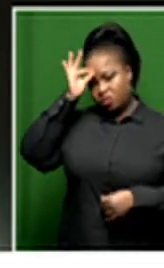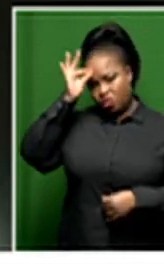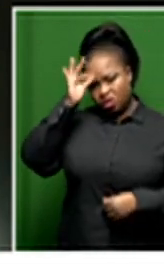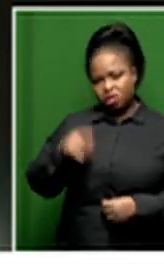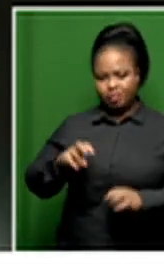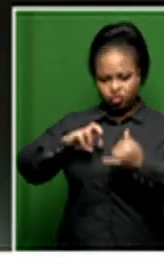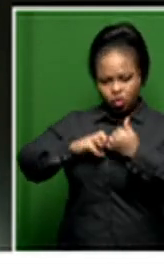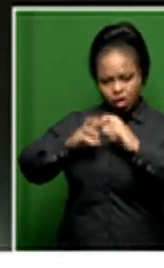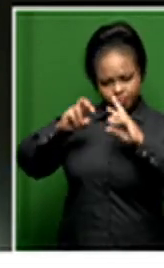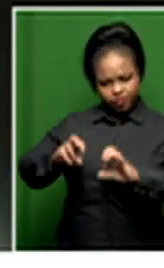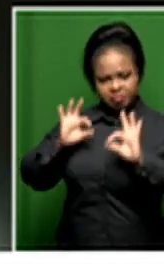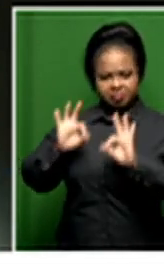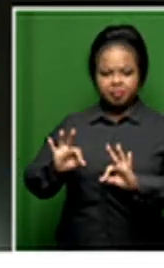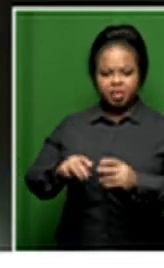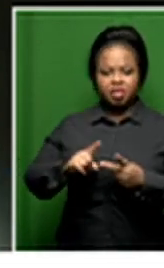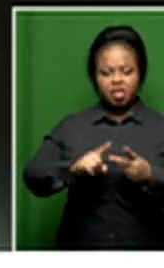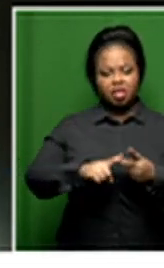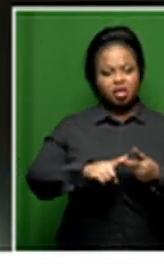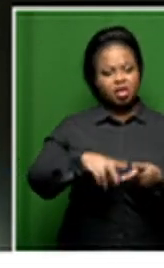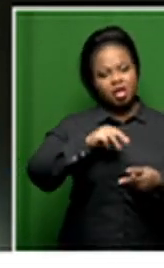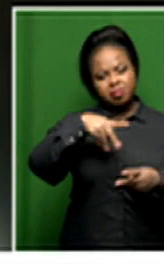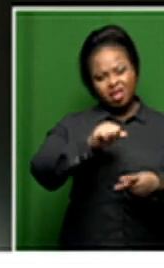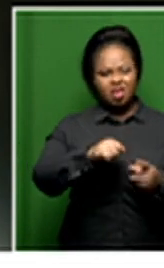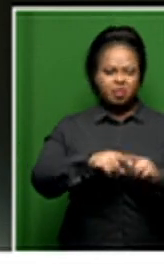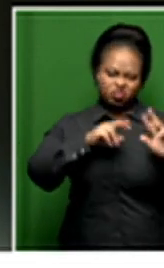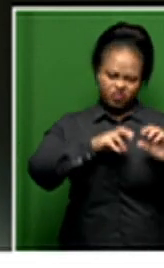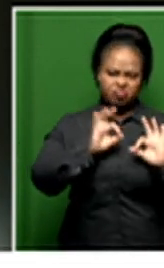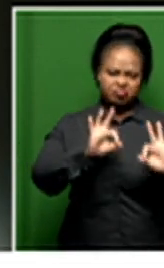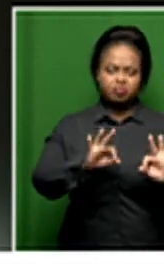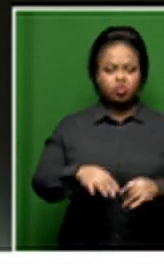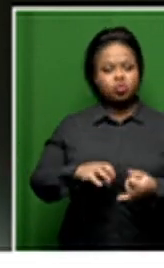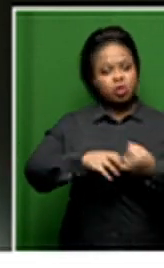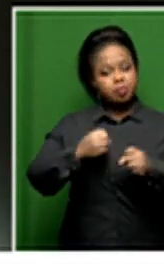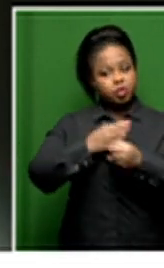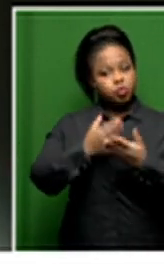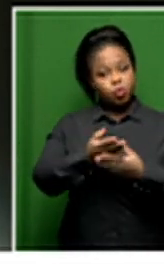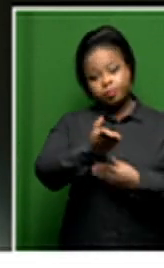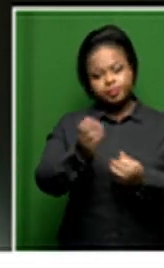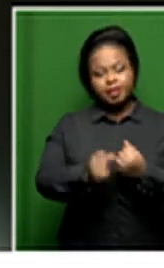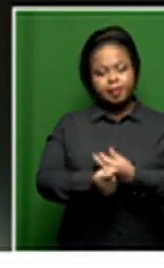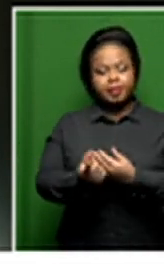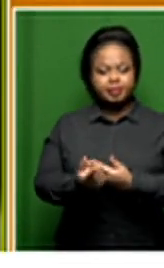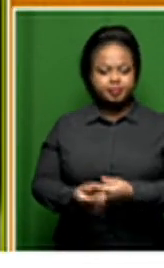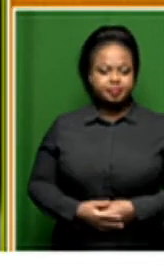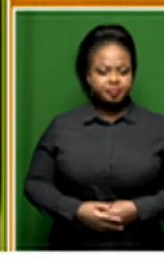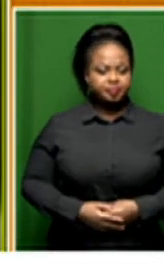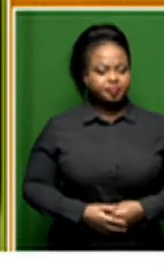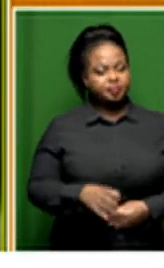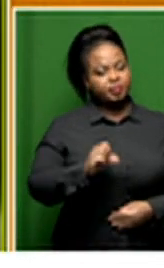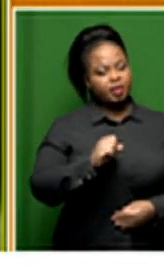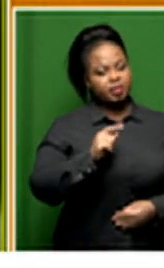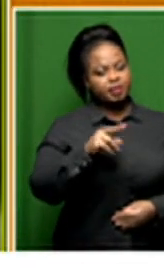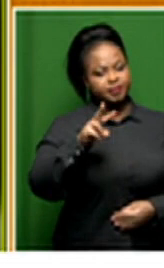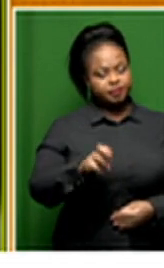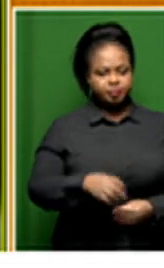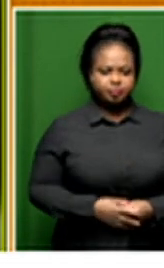with them properly. That would be the police and the prosecution. And we are working with them to ensure that that happens. Yeah. I mean, Steve, if we can